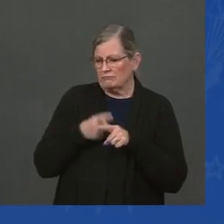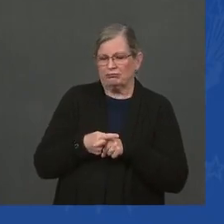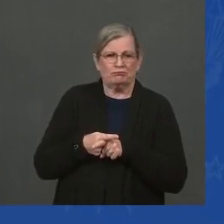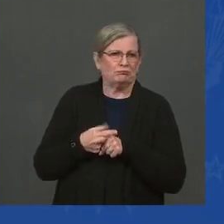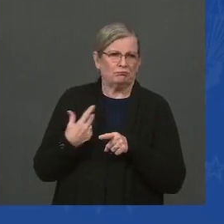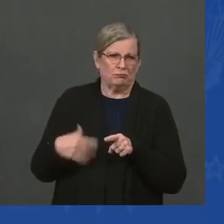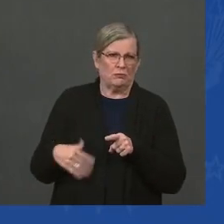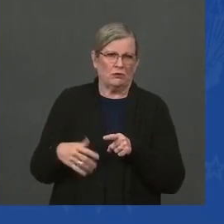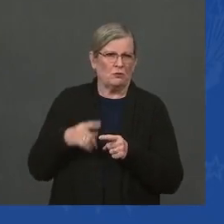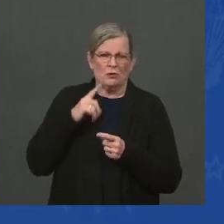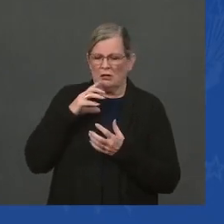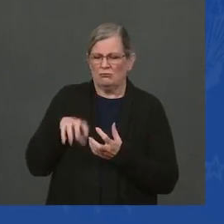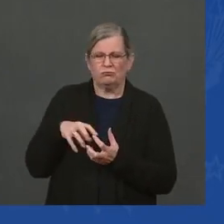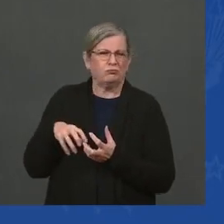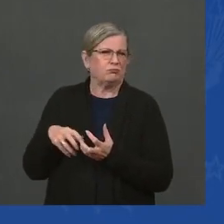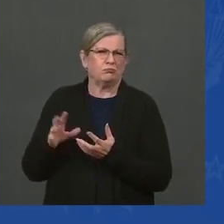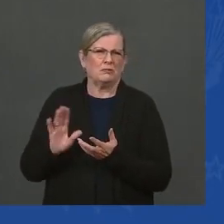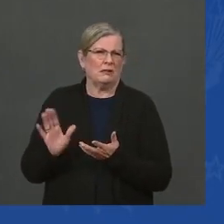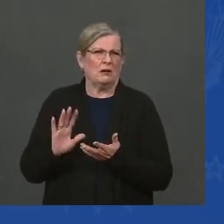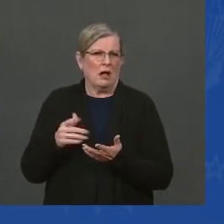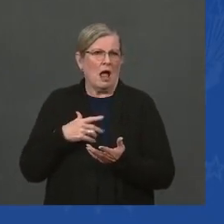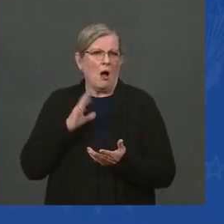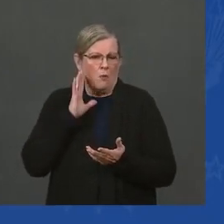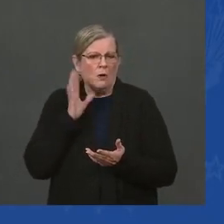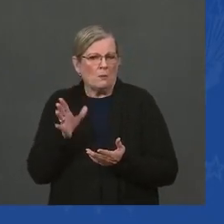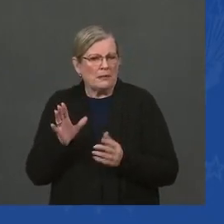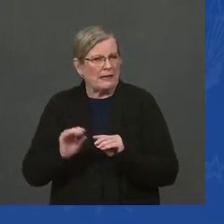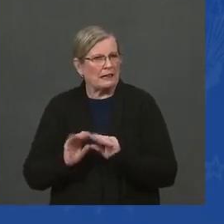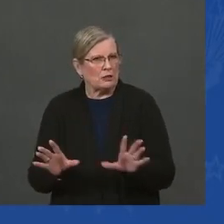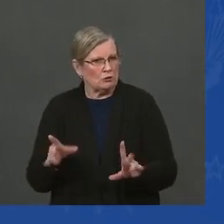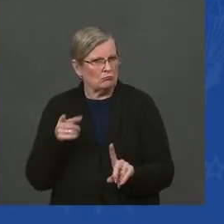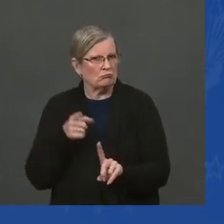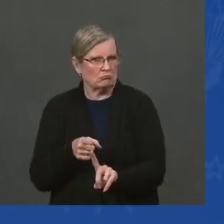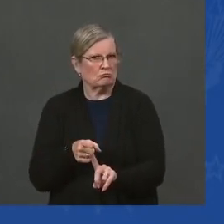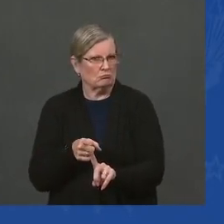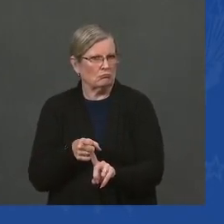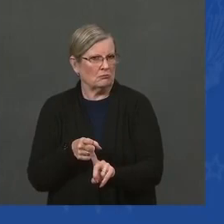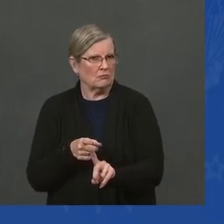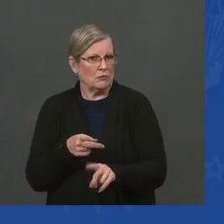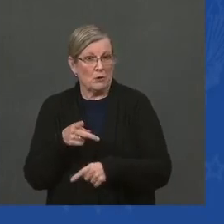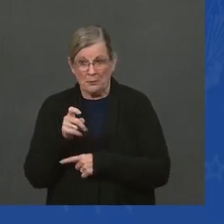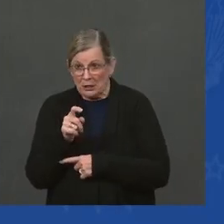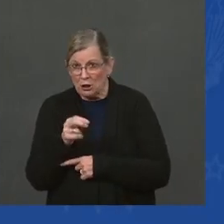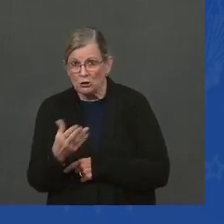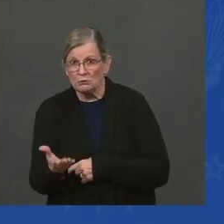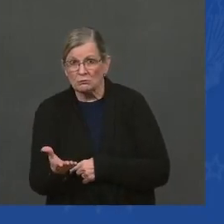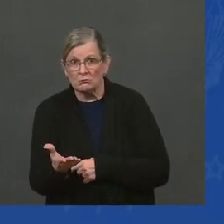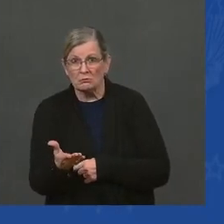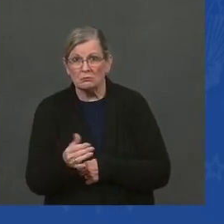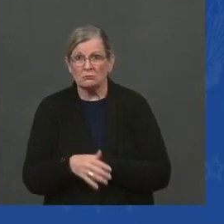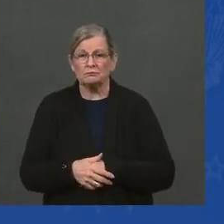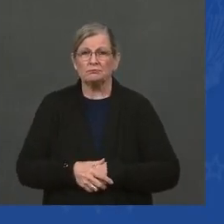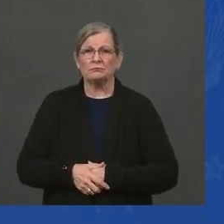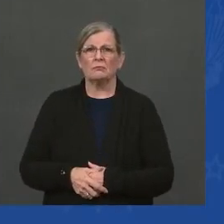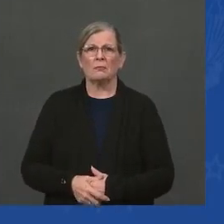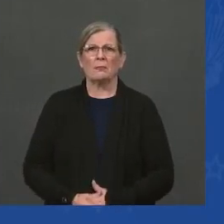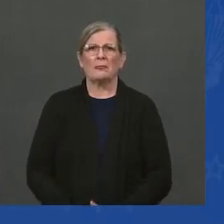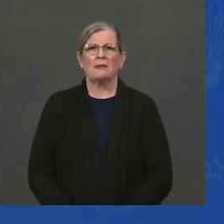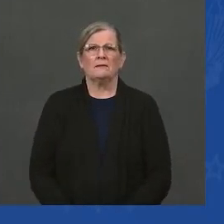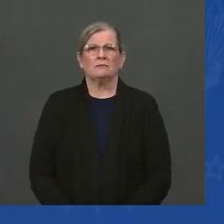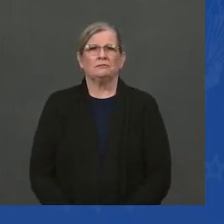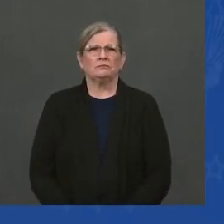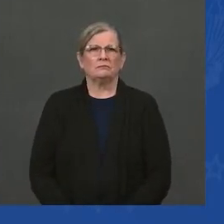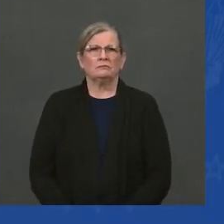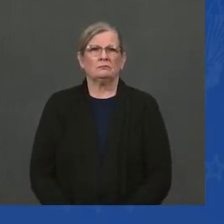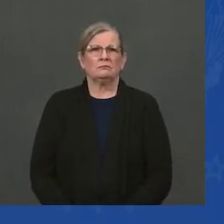no unintended. Yeah, Peter?